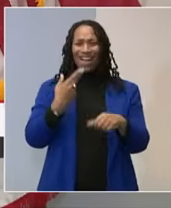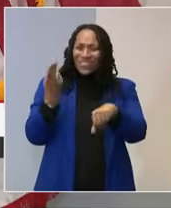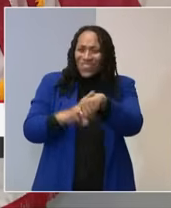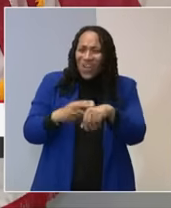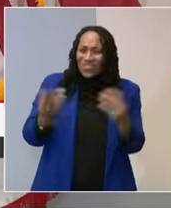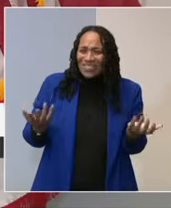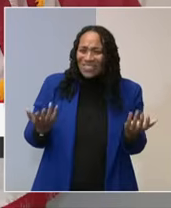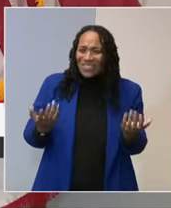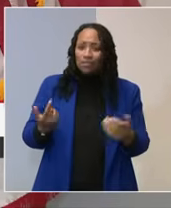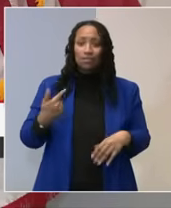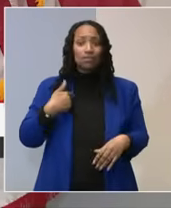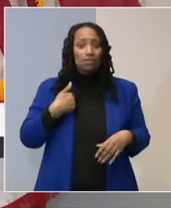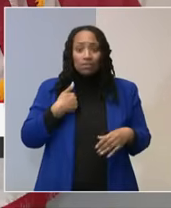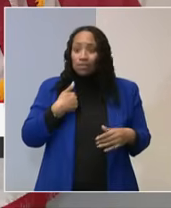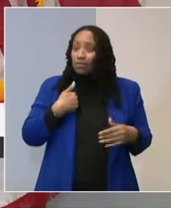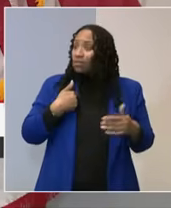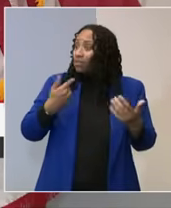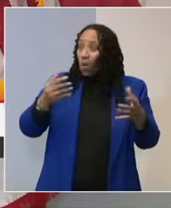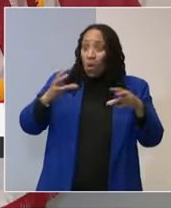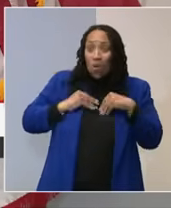So I have a